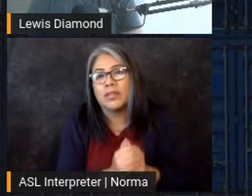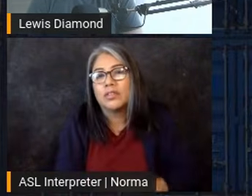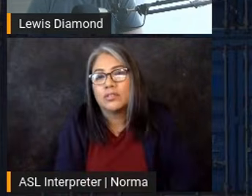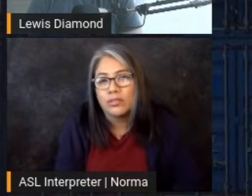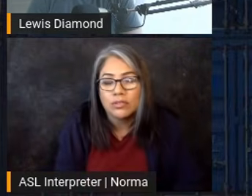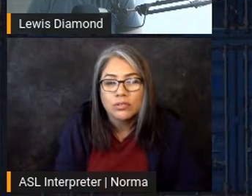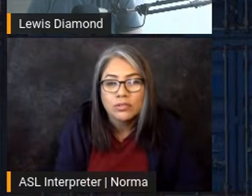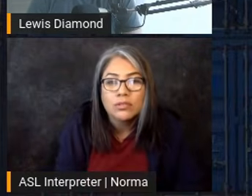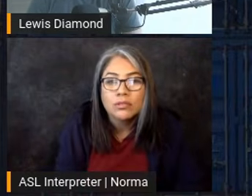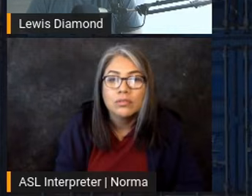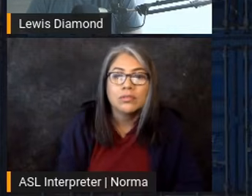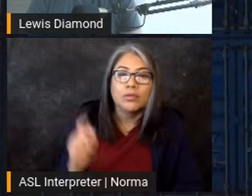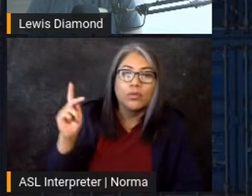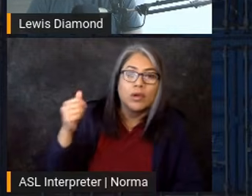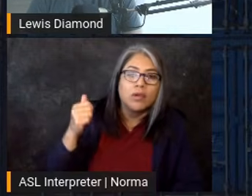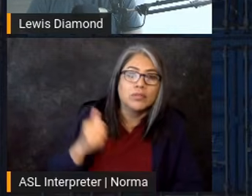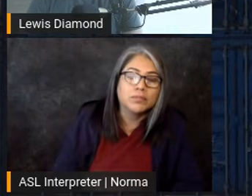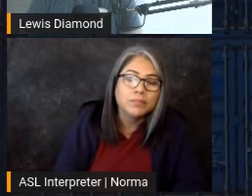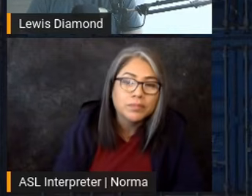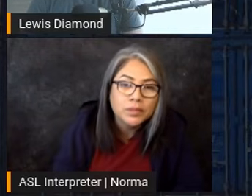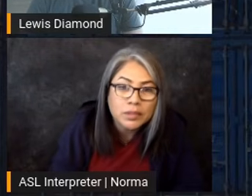Okay, awesome.